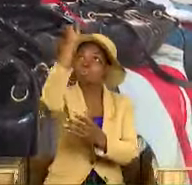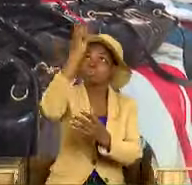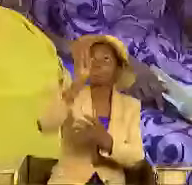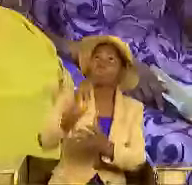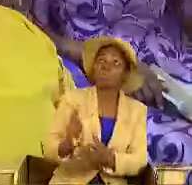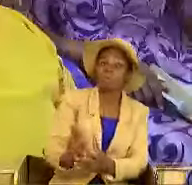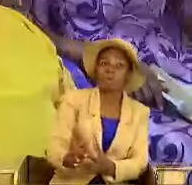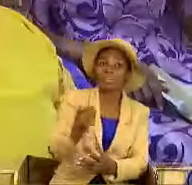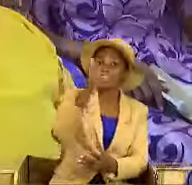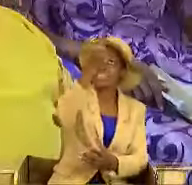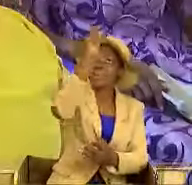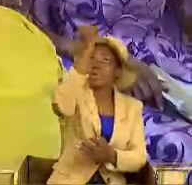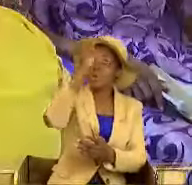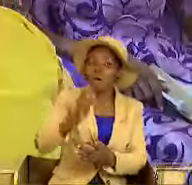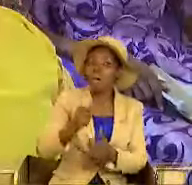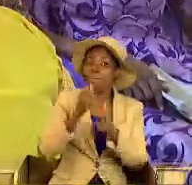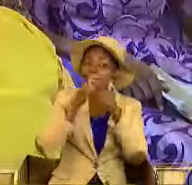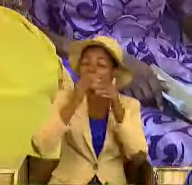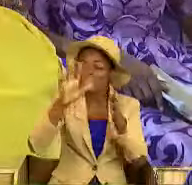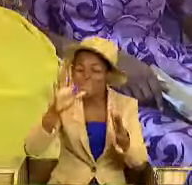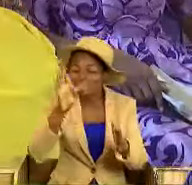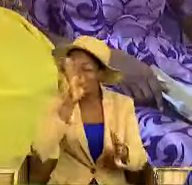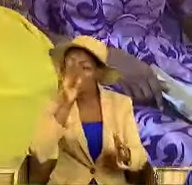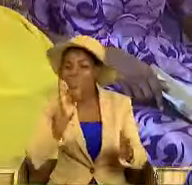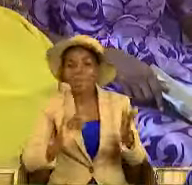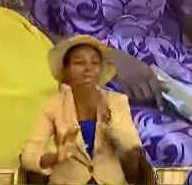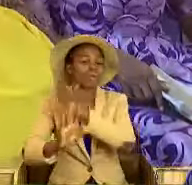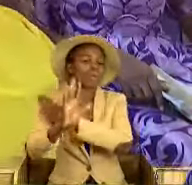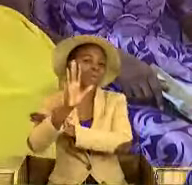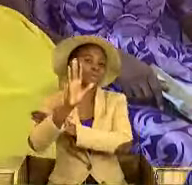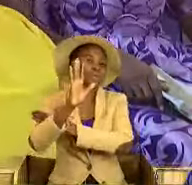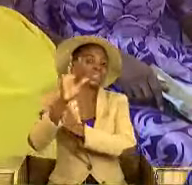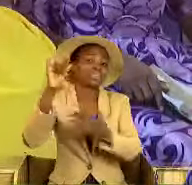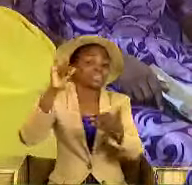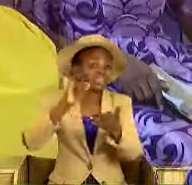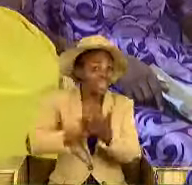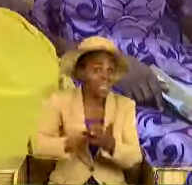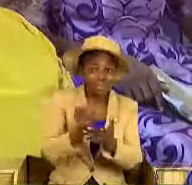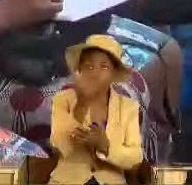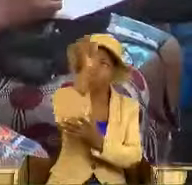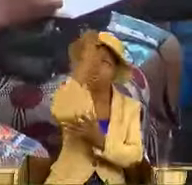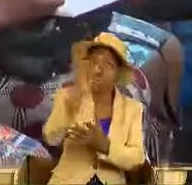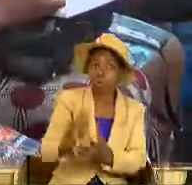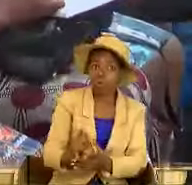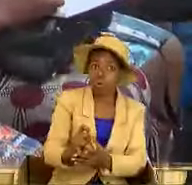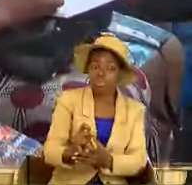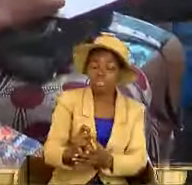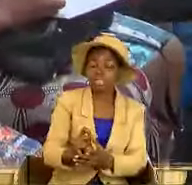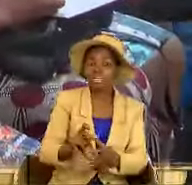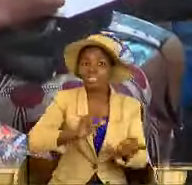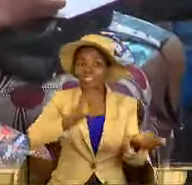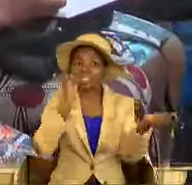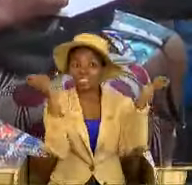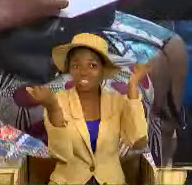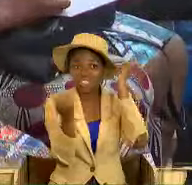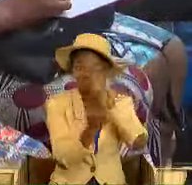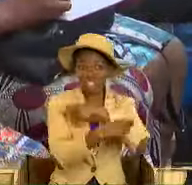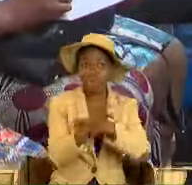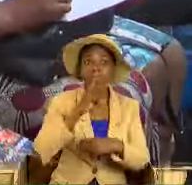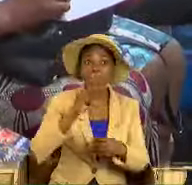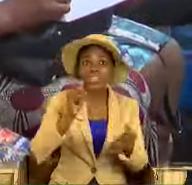by God that Rod turn water to blood that Rod open the